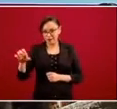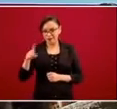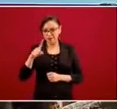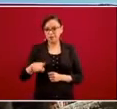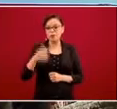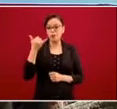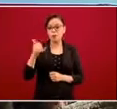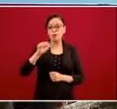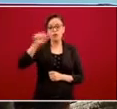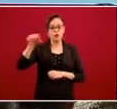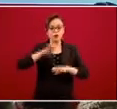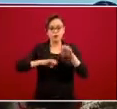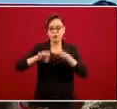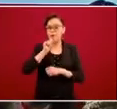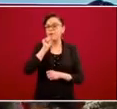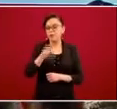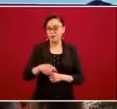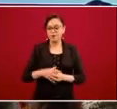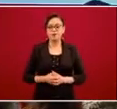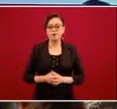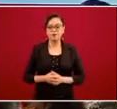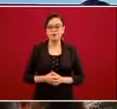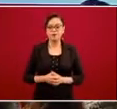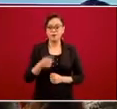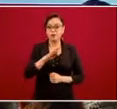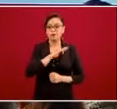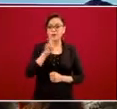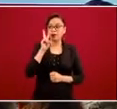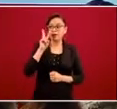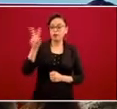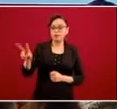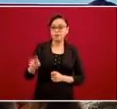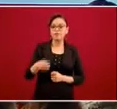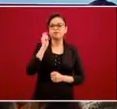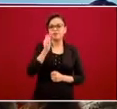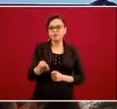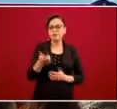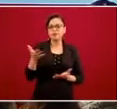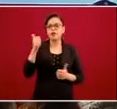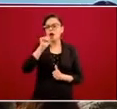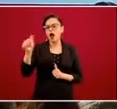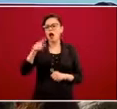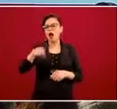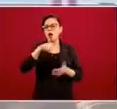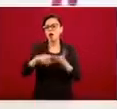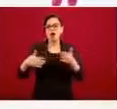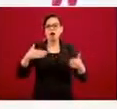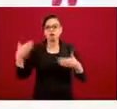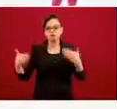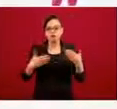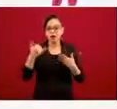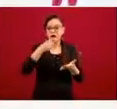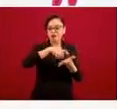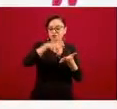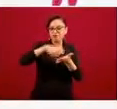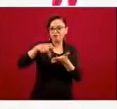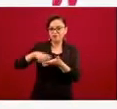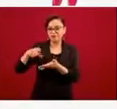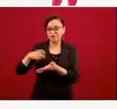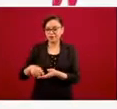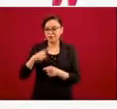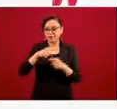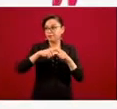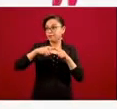Apple has provided some data, and other companies as well. Here we have the mobility in regards